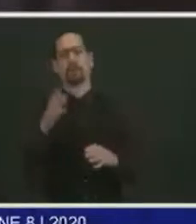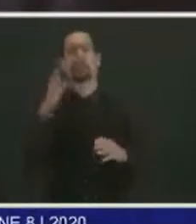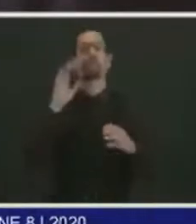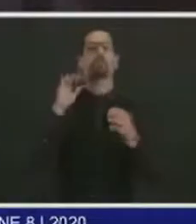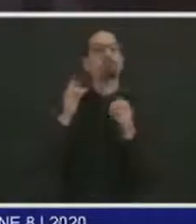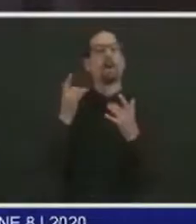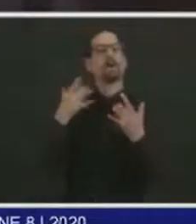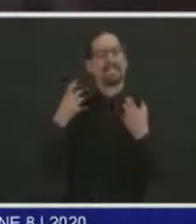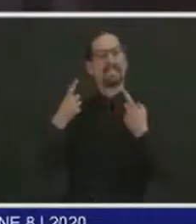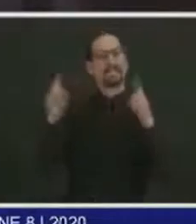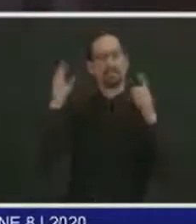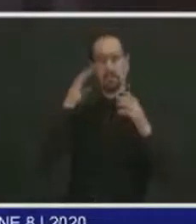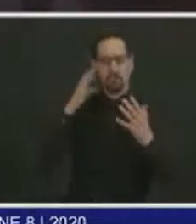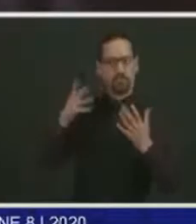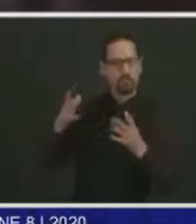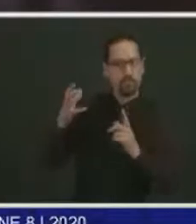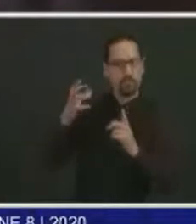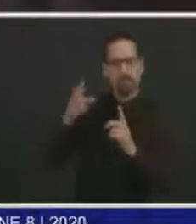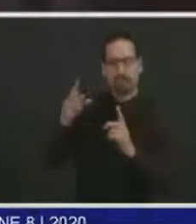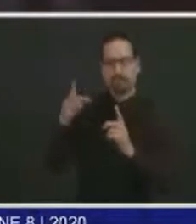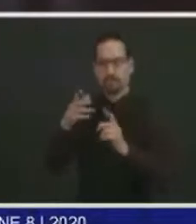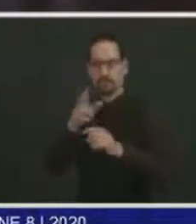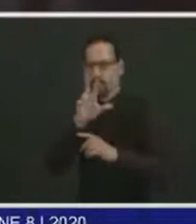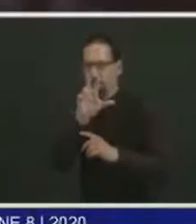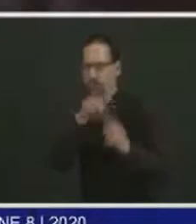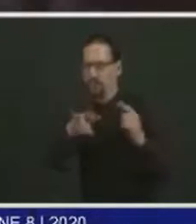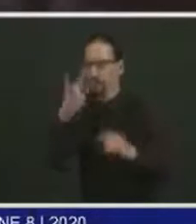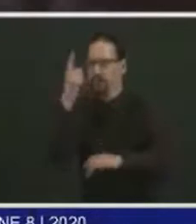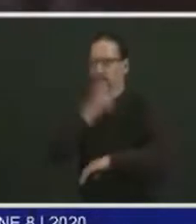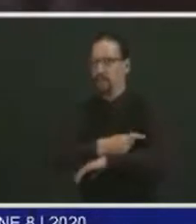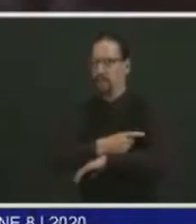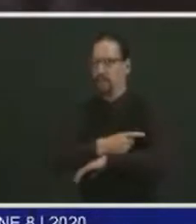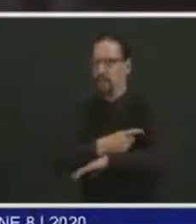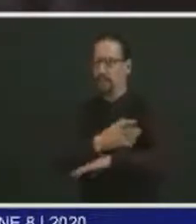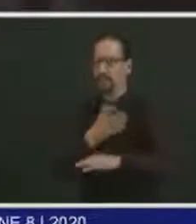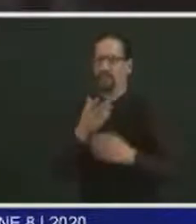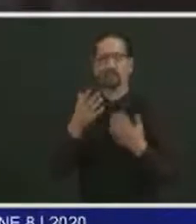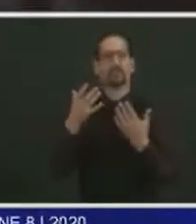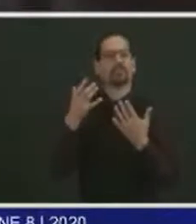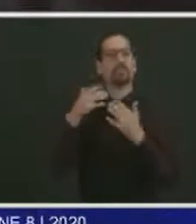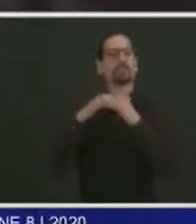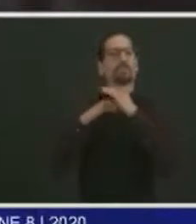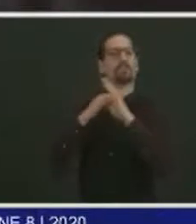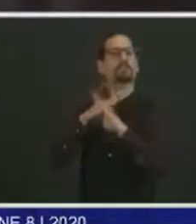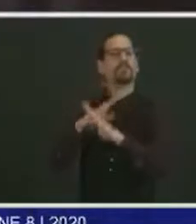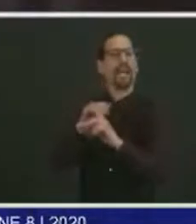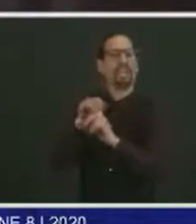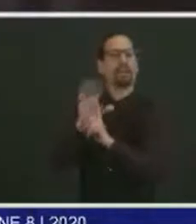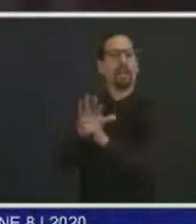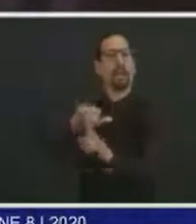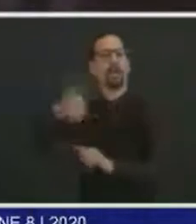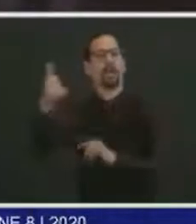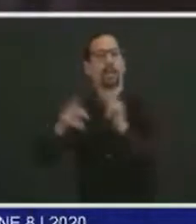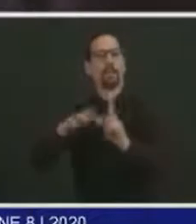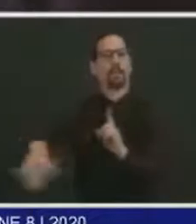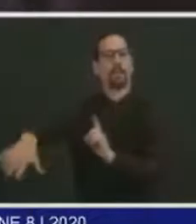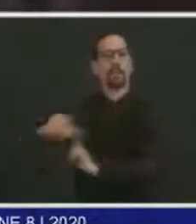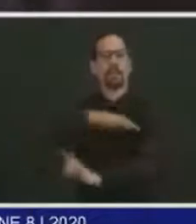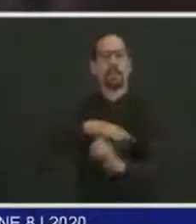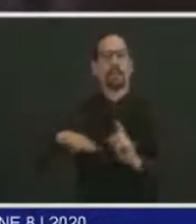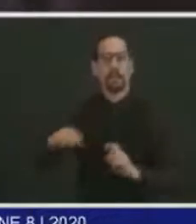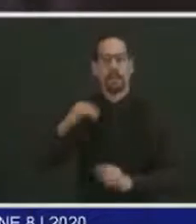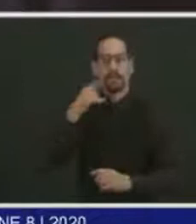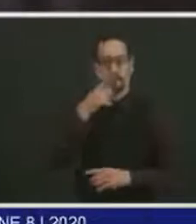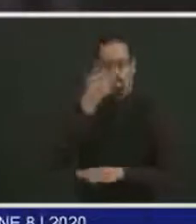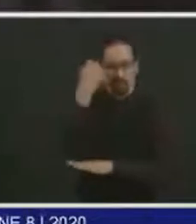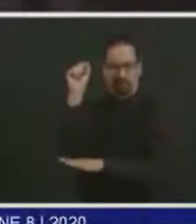between 3 and 7 days after you were exposed. So maybe today, tomorrow, Wednesday,